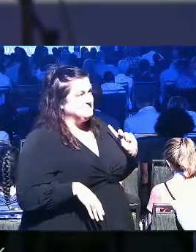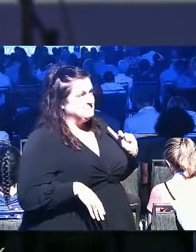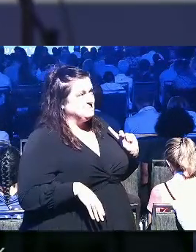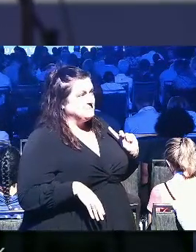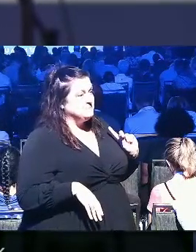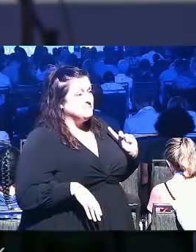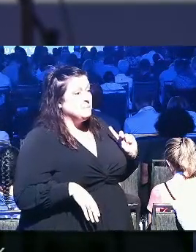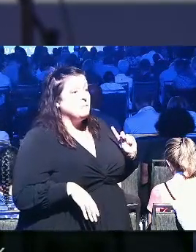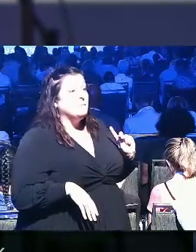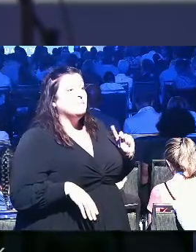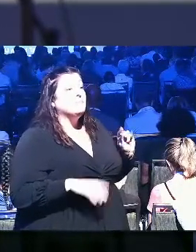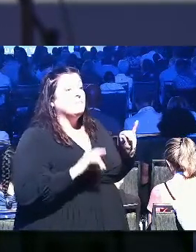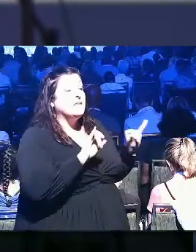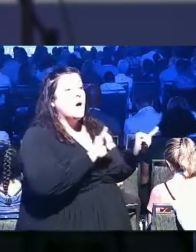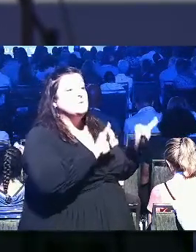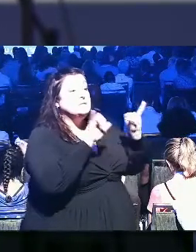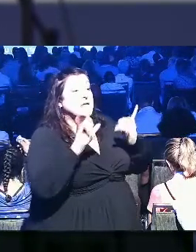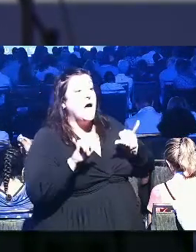In the same way,